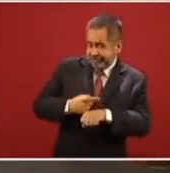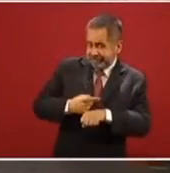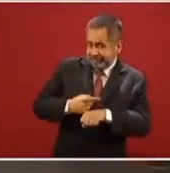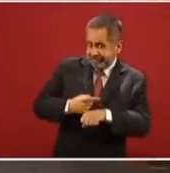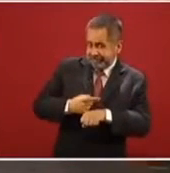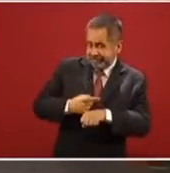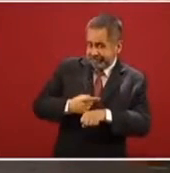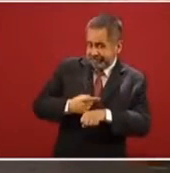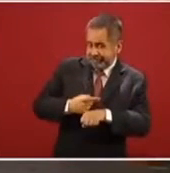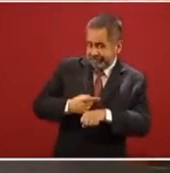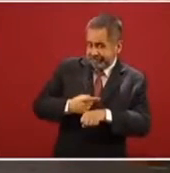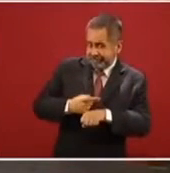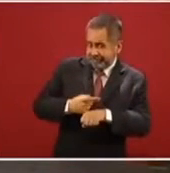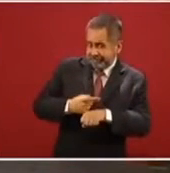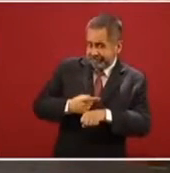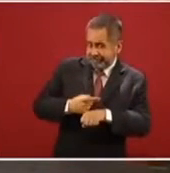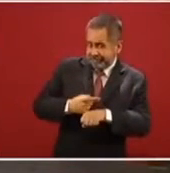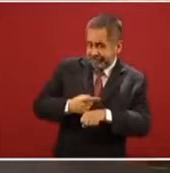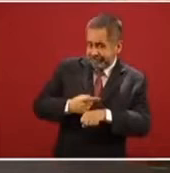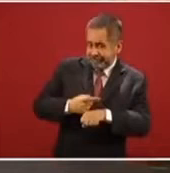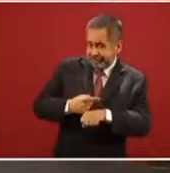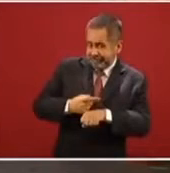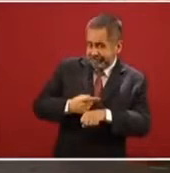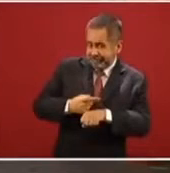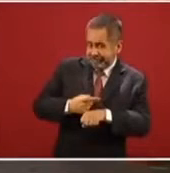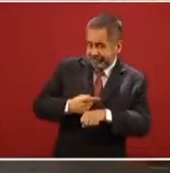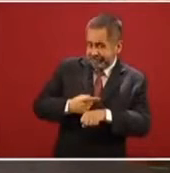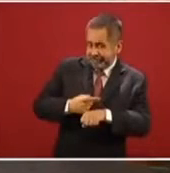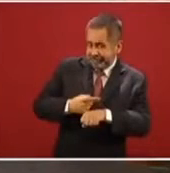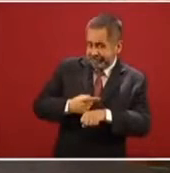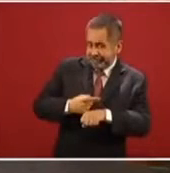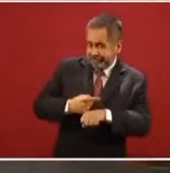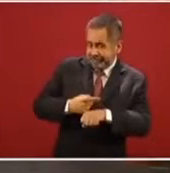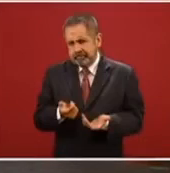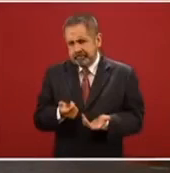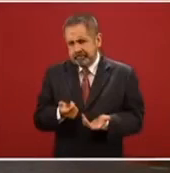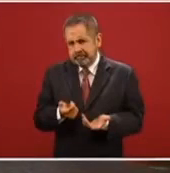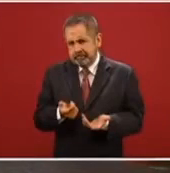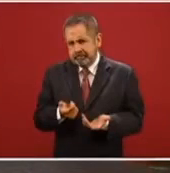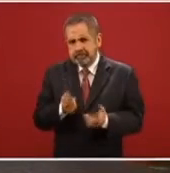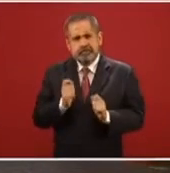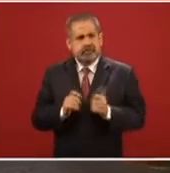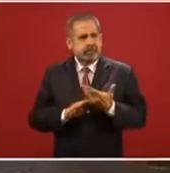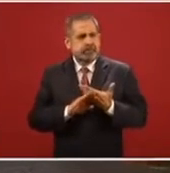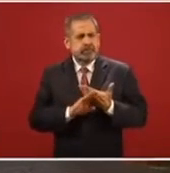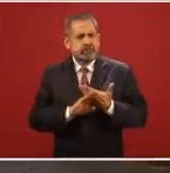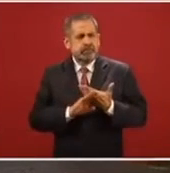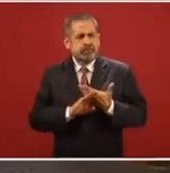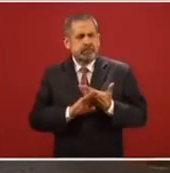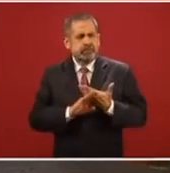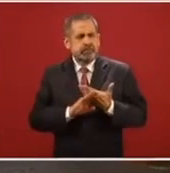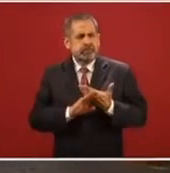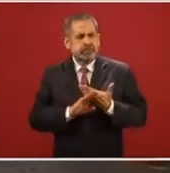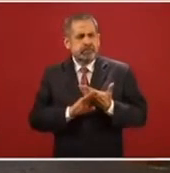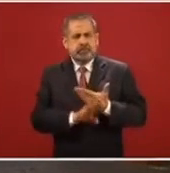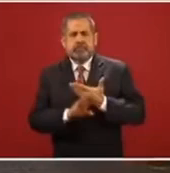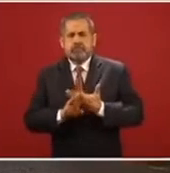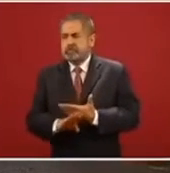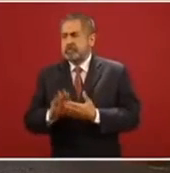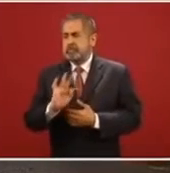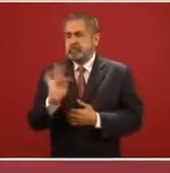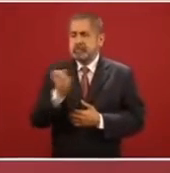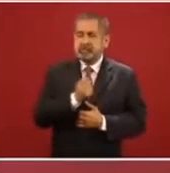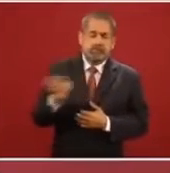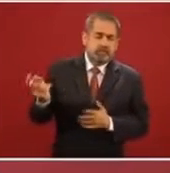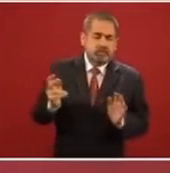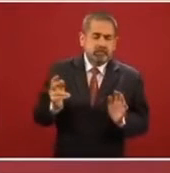that 7 out of 10 will have the disease, and much less que 7 de cada 10 that 7 out of van 10 a